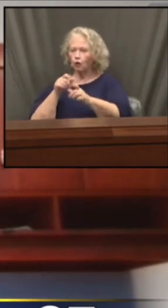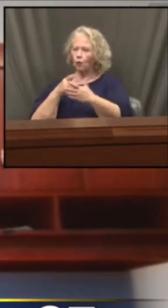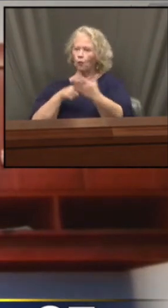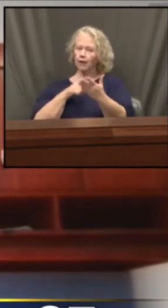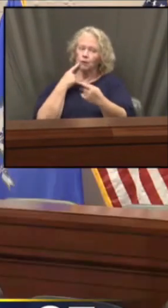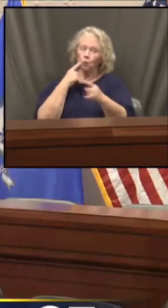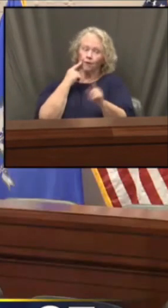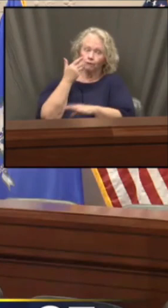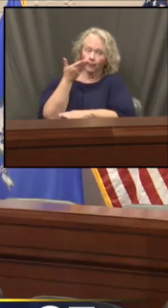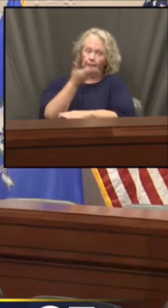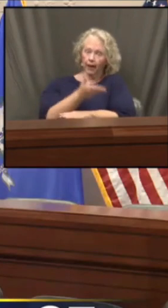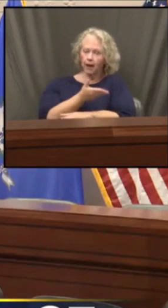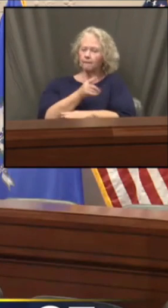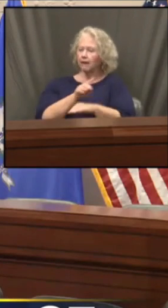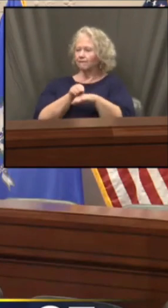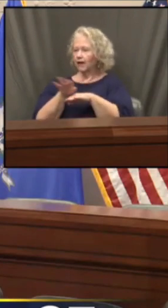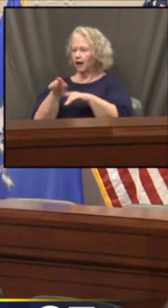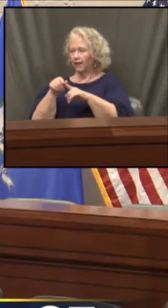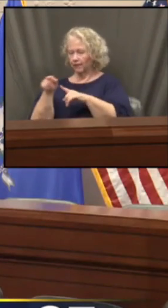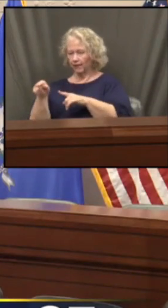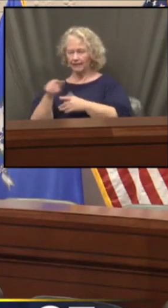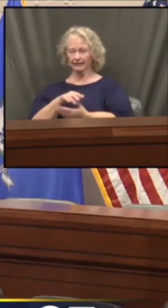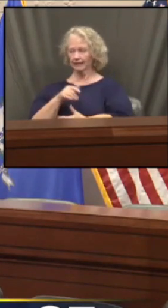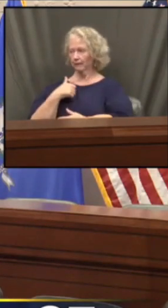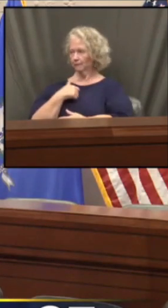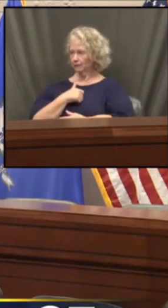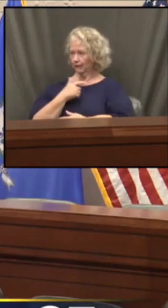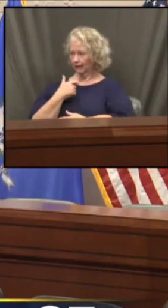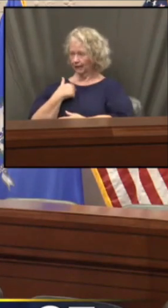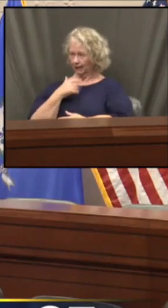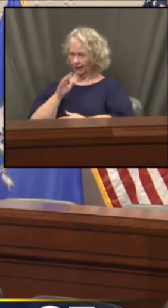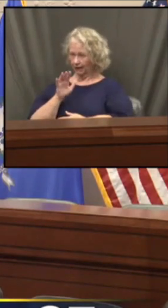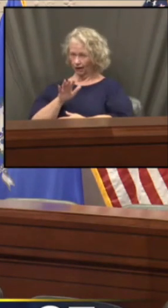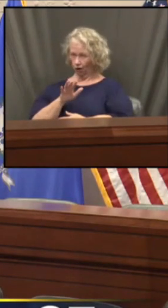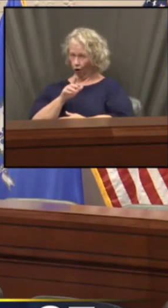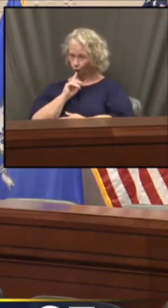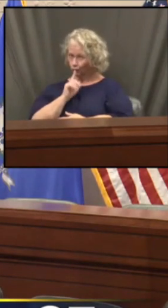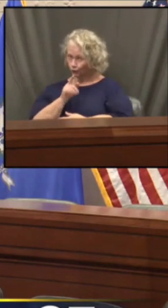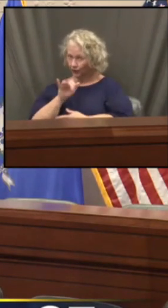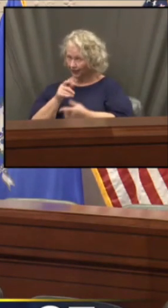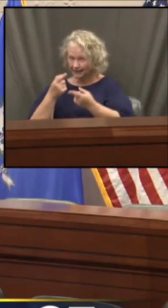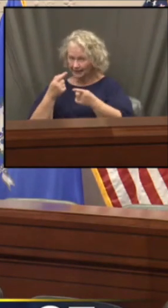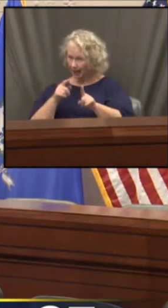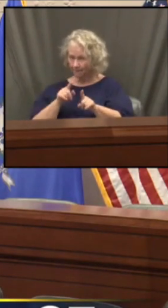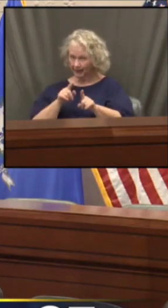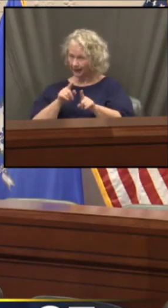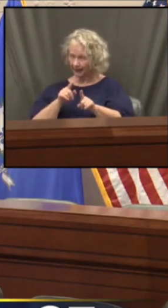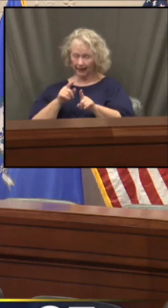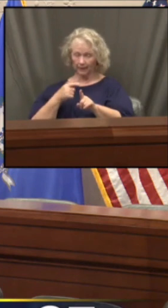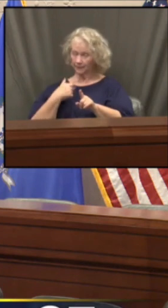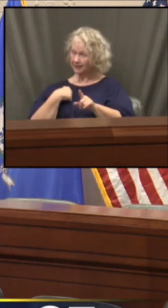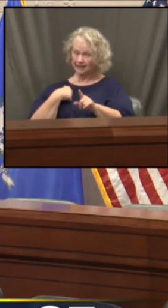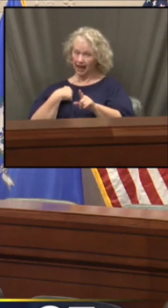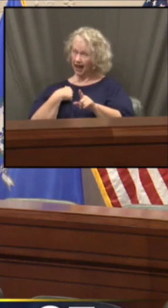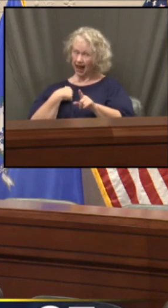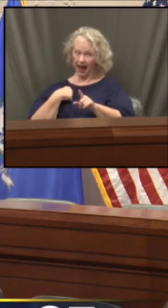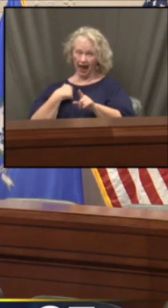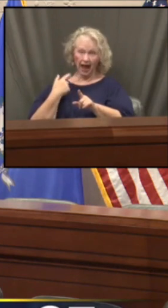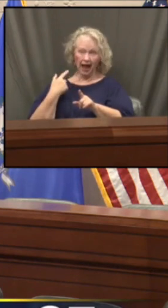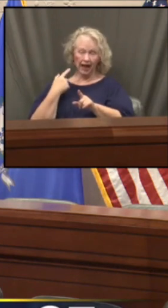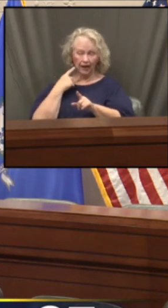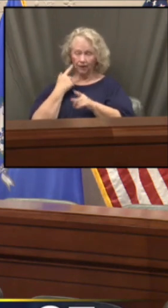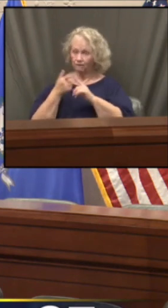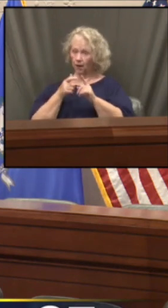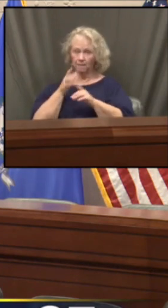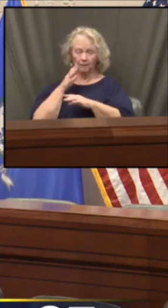out. And I'm sorry to monopolize it, but are you sure that this is actually happening? Because I'm hearing from some parents,